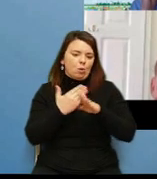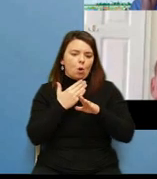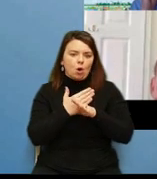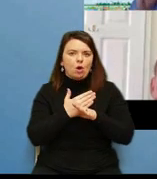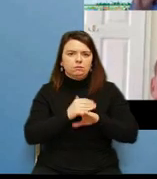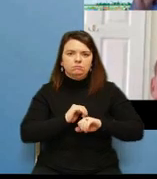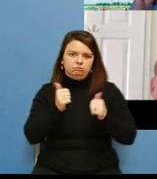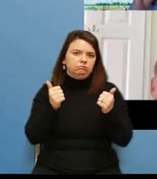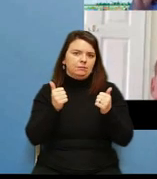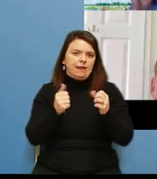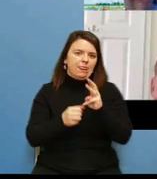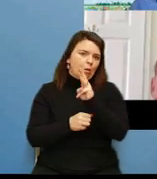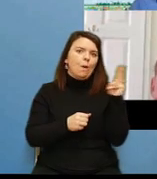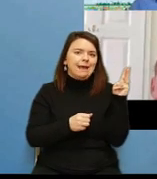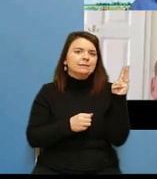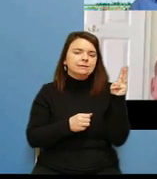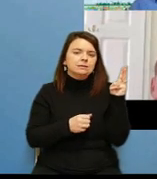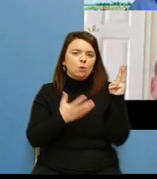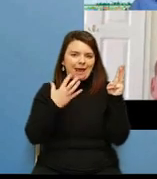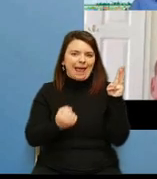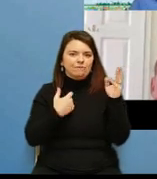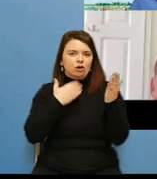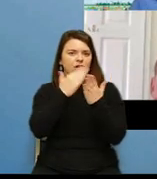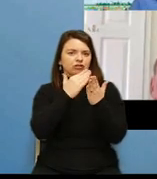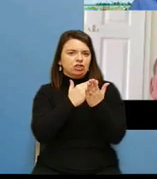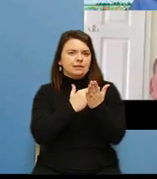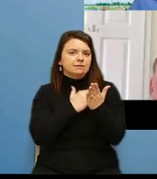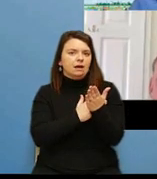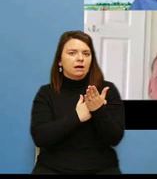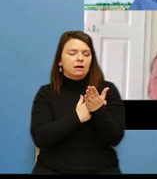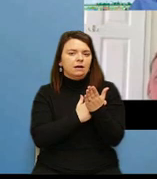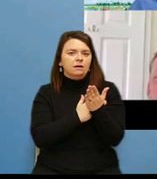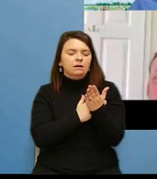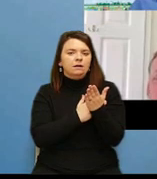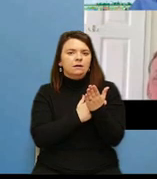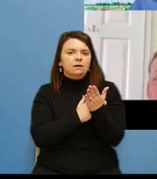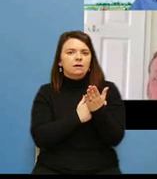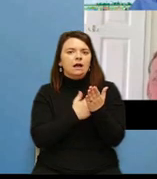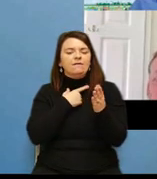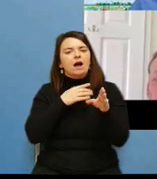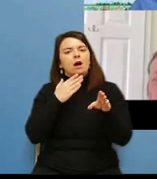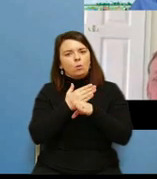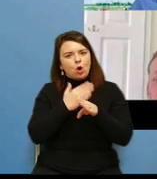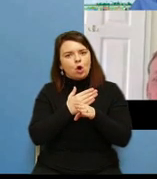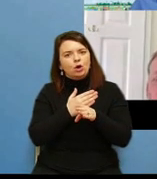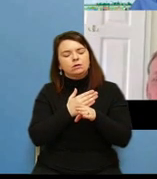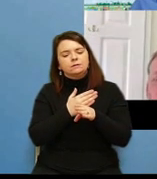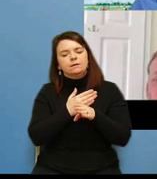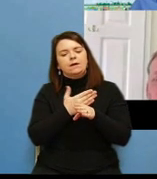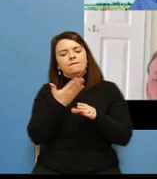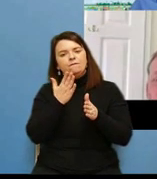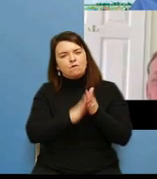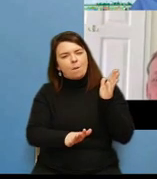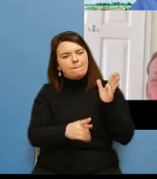The main work stream has kicked off in the West. We've got it on our agenda to tackle as part of